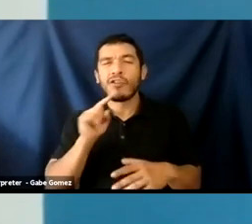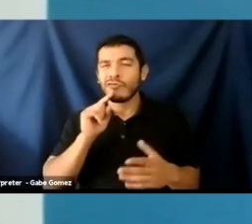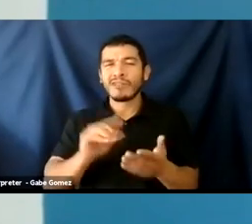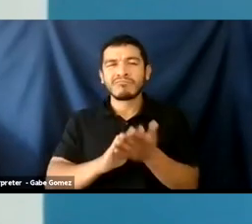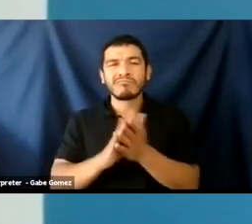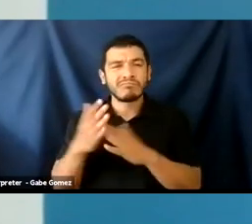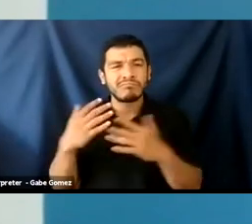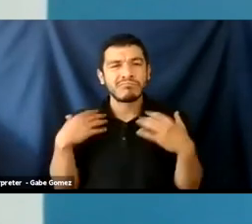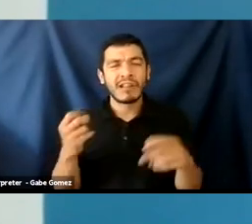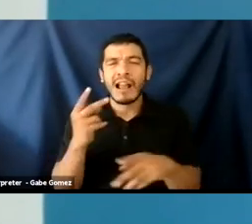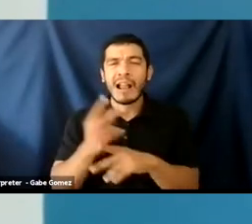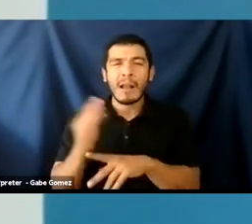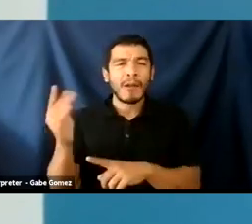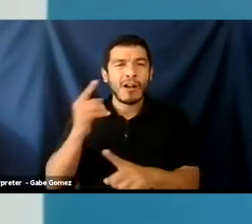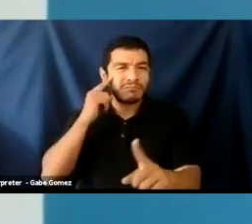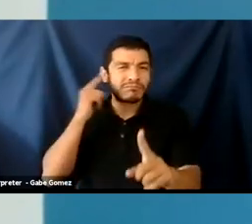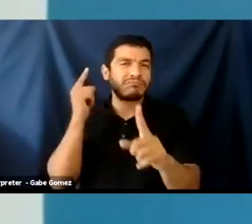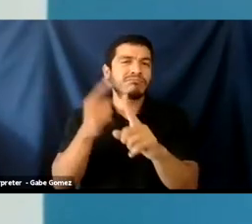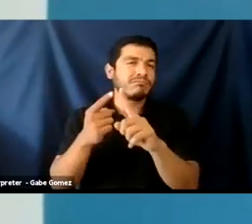keeping that North Star